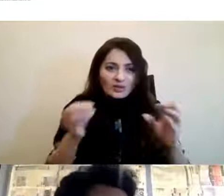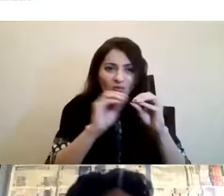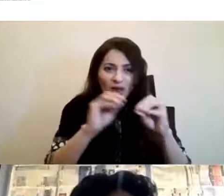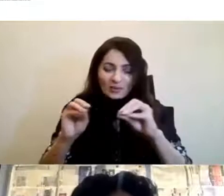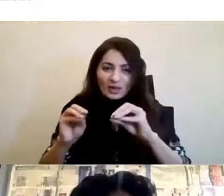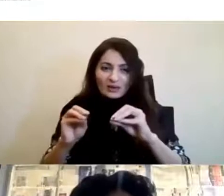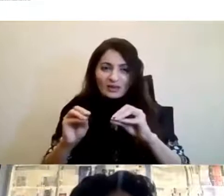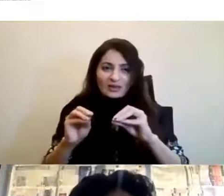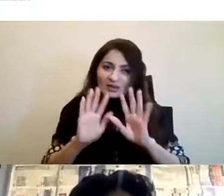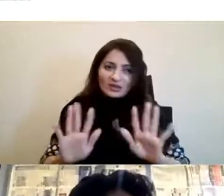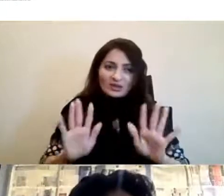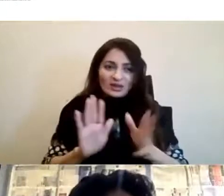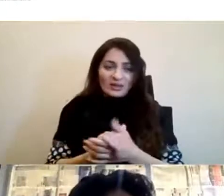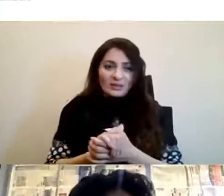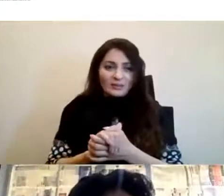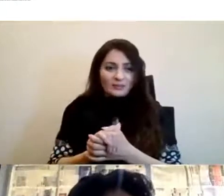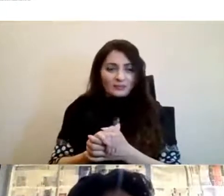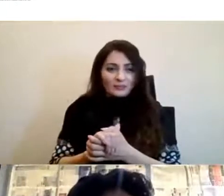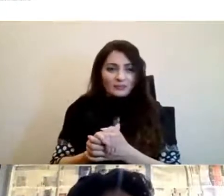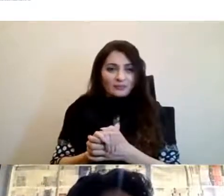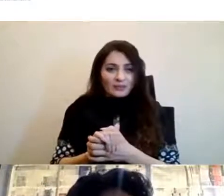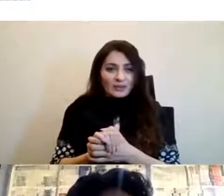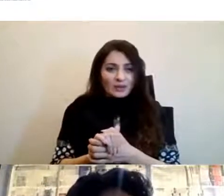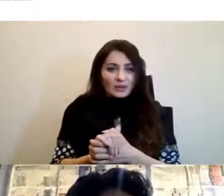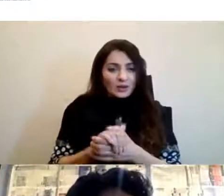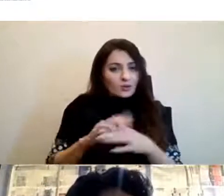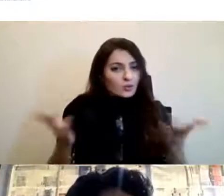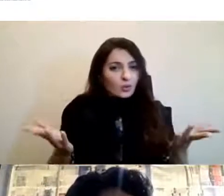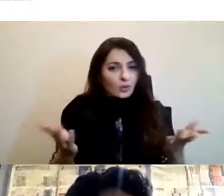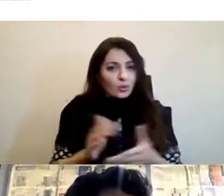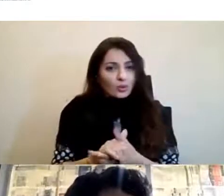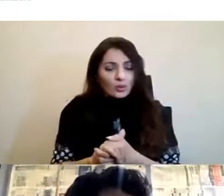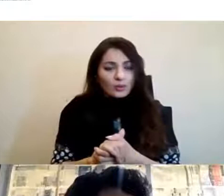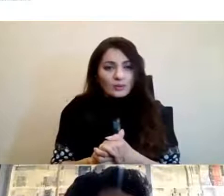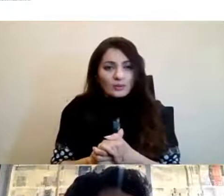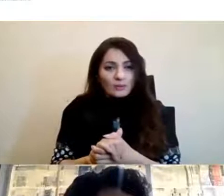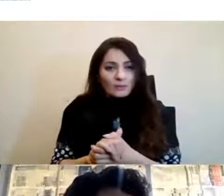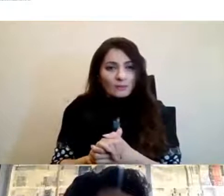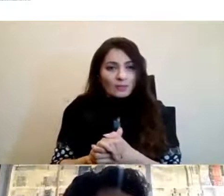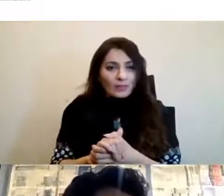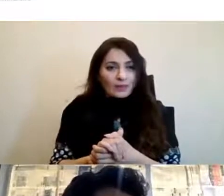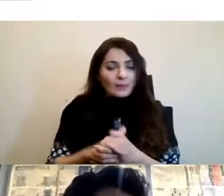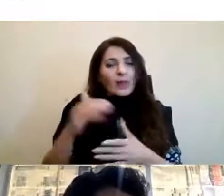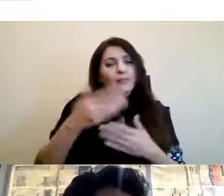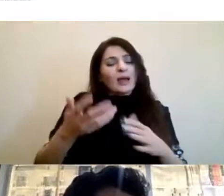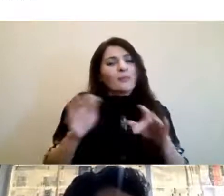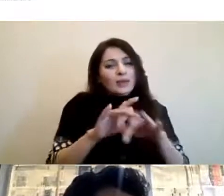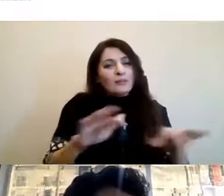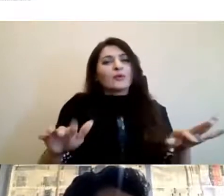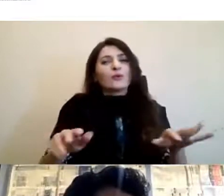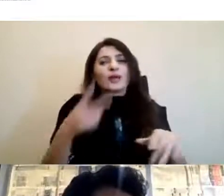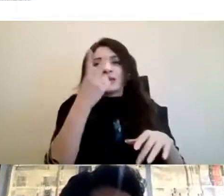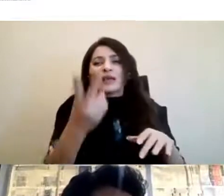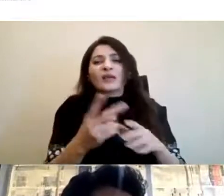started paying a lot of dividends. So I think the next thing that came along, computer vision, voice recognition,